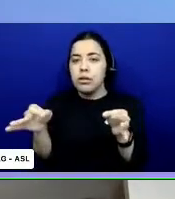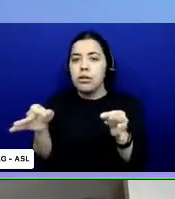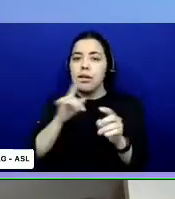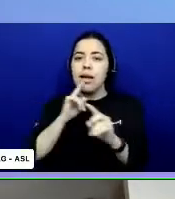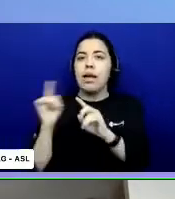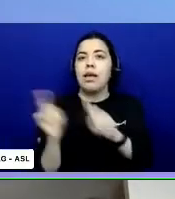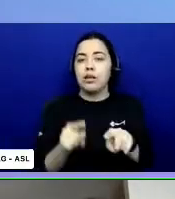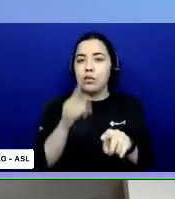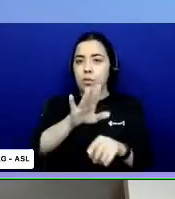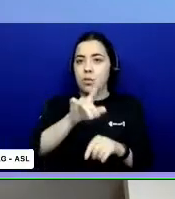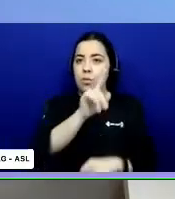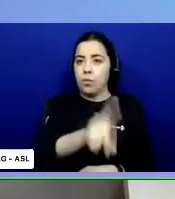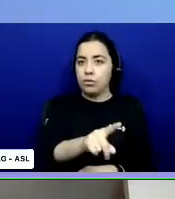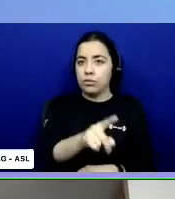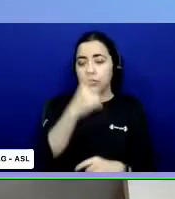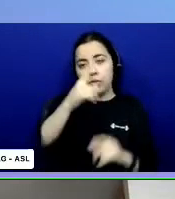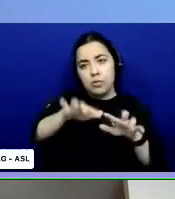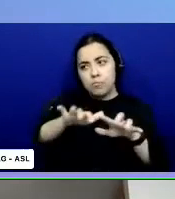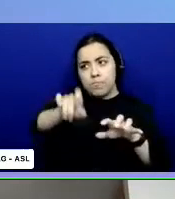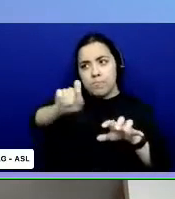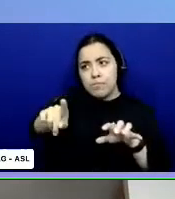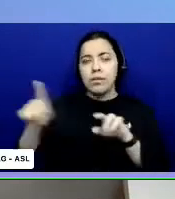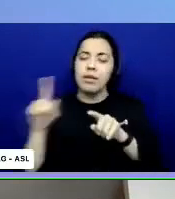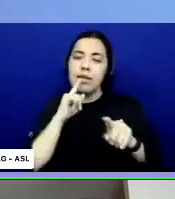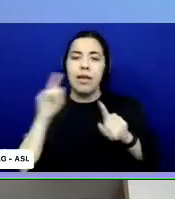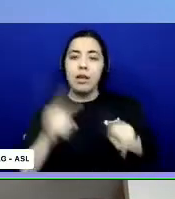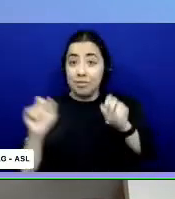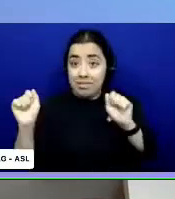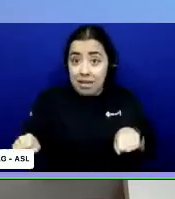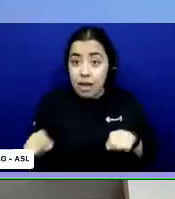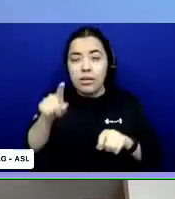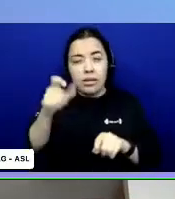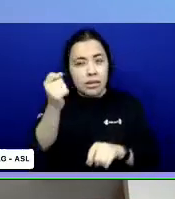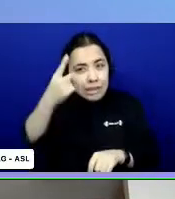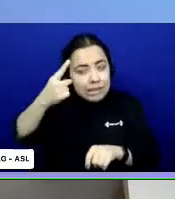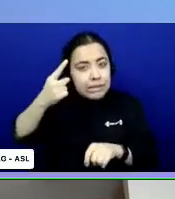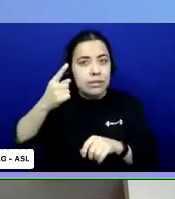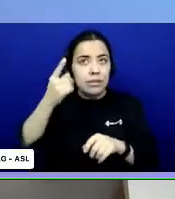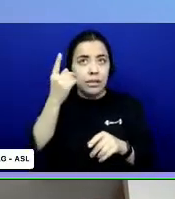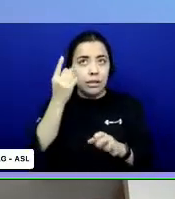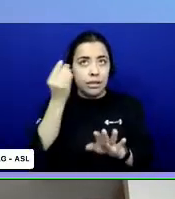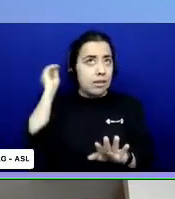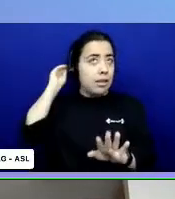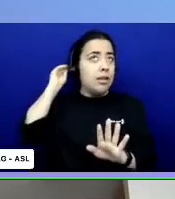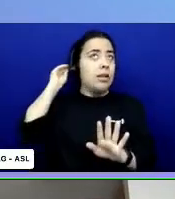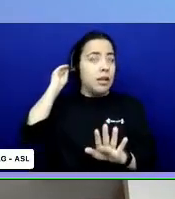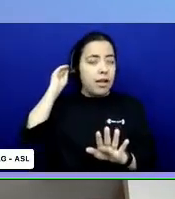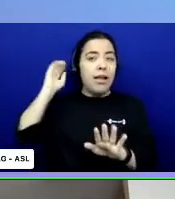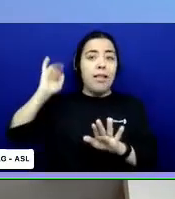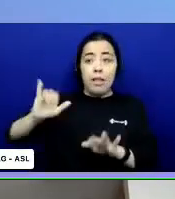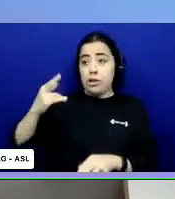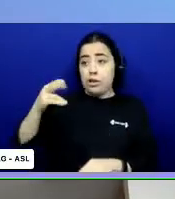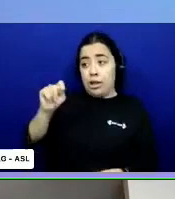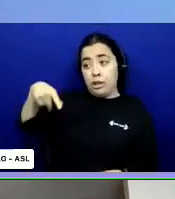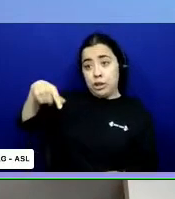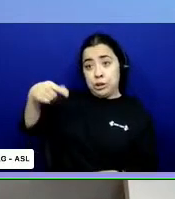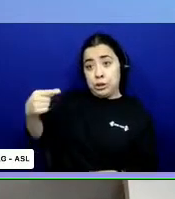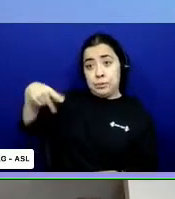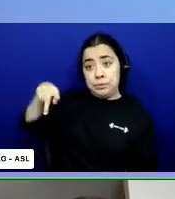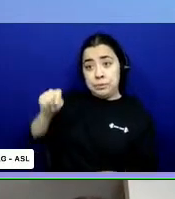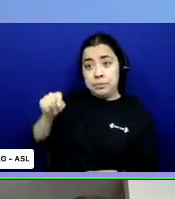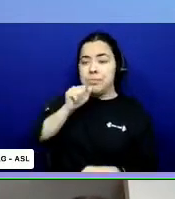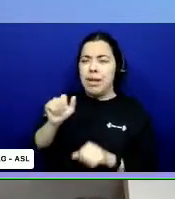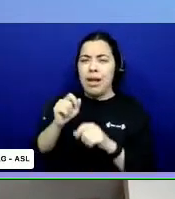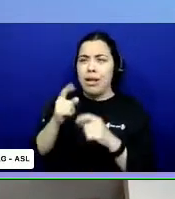your question or prompt. It's worth noting that this ChatGPT algorithm doesn't actually work